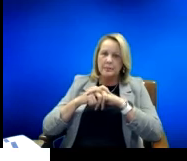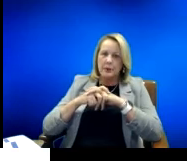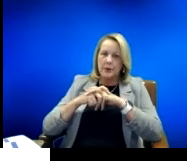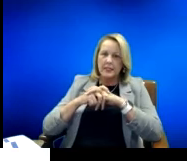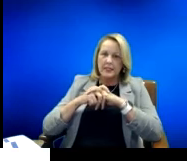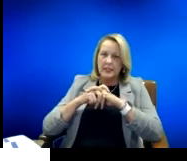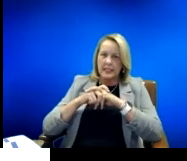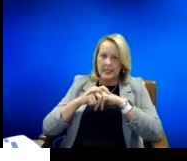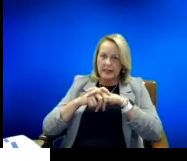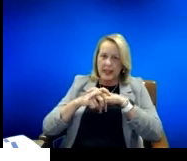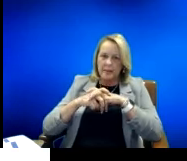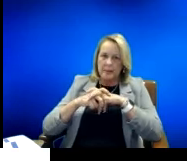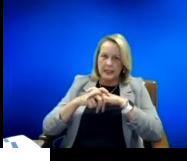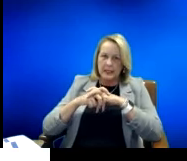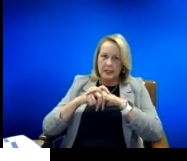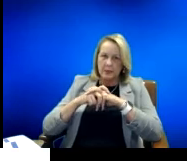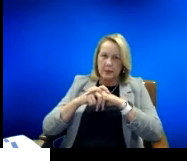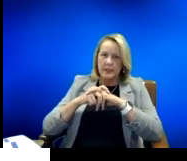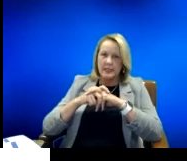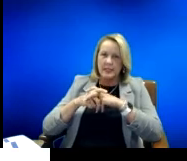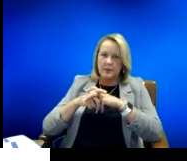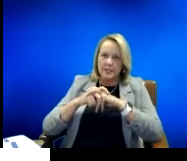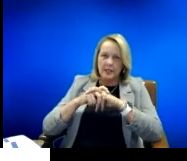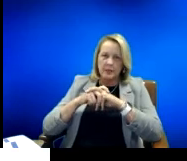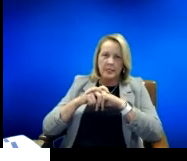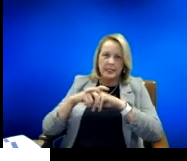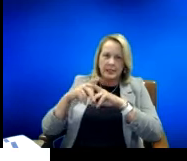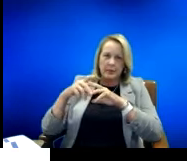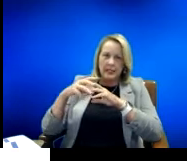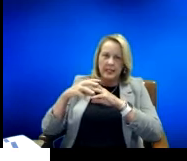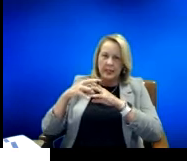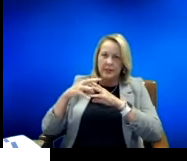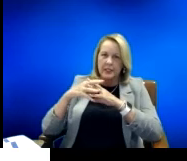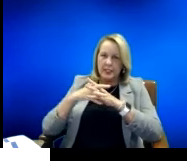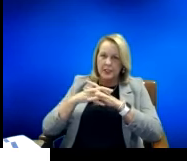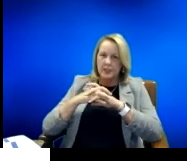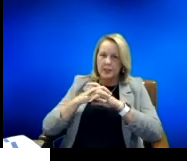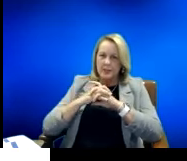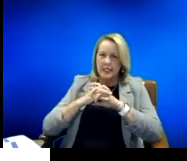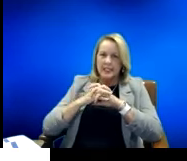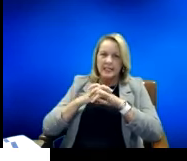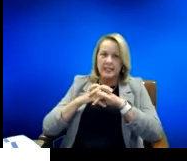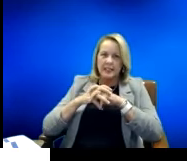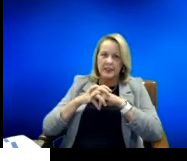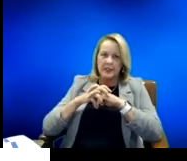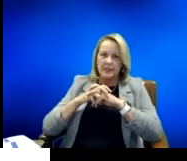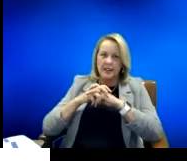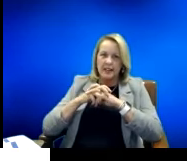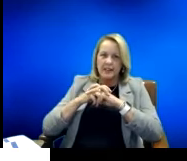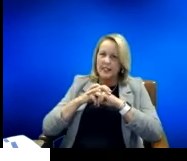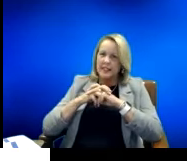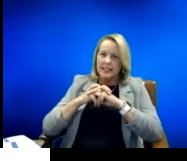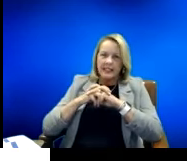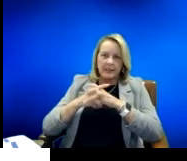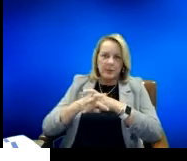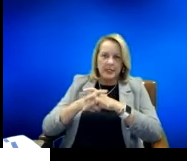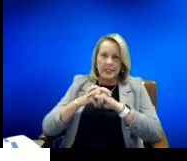basis points to 65 basis points. And then we talked about some of the other additional fees that are